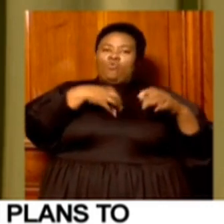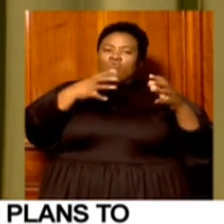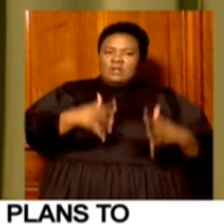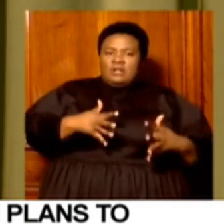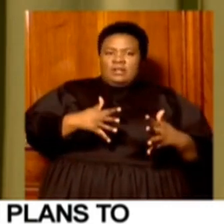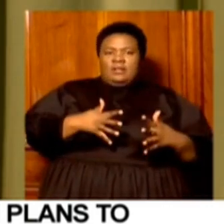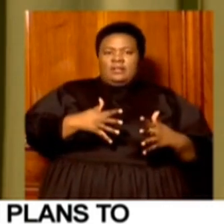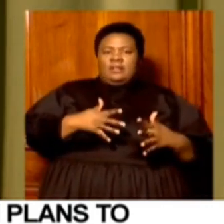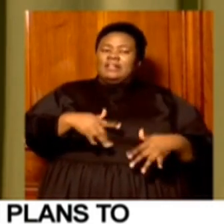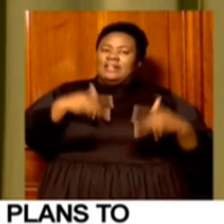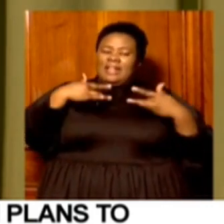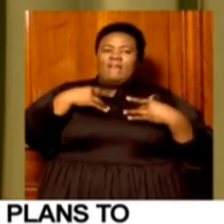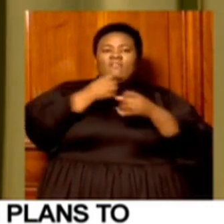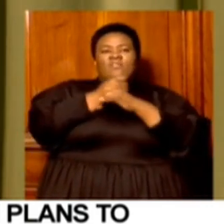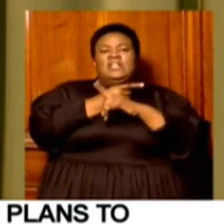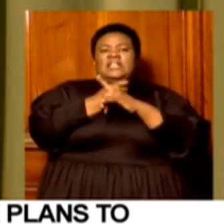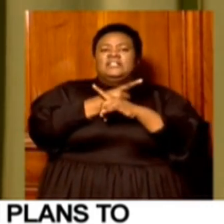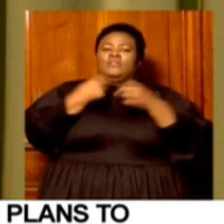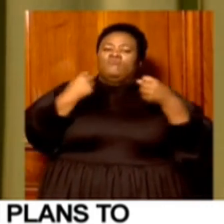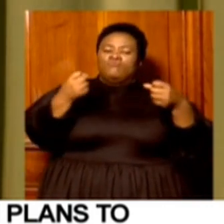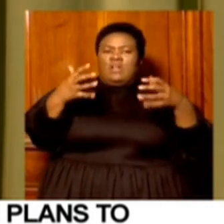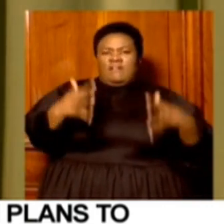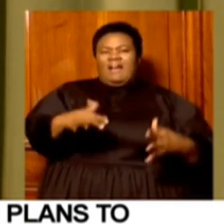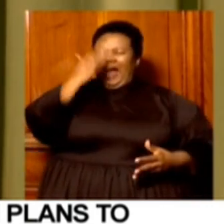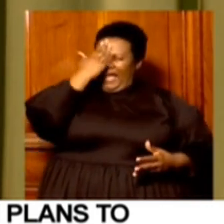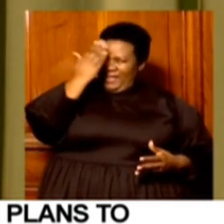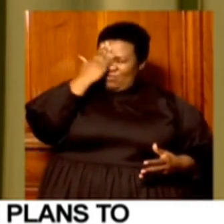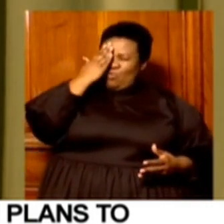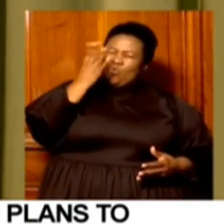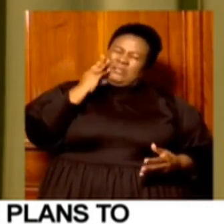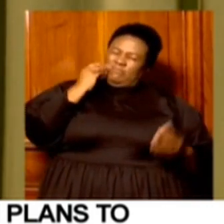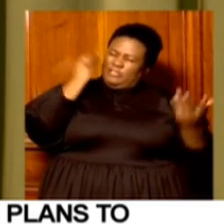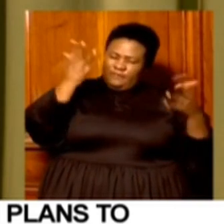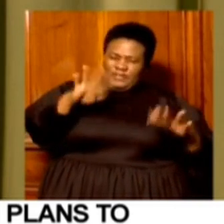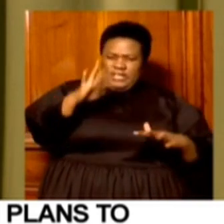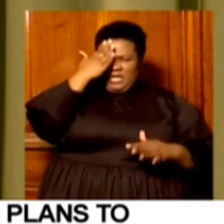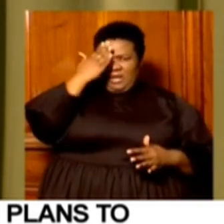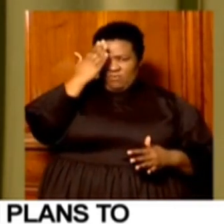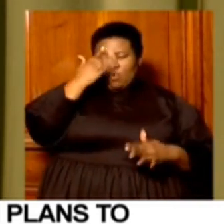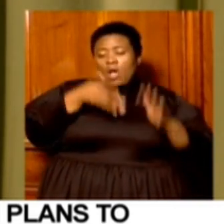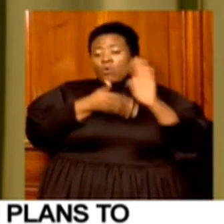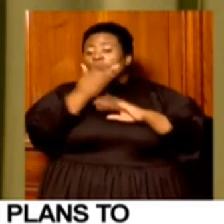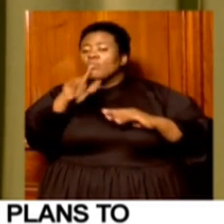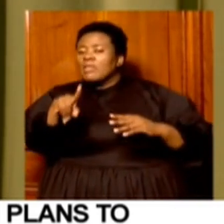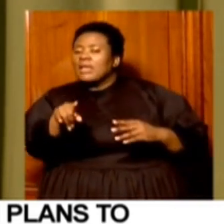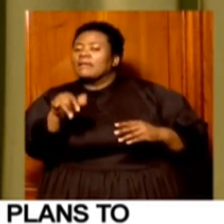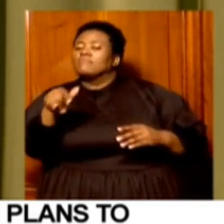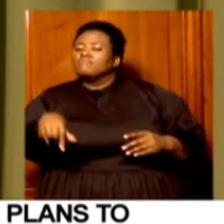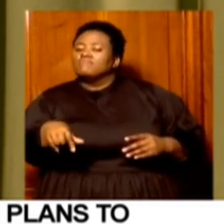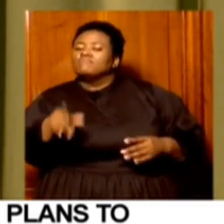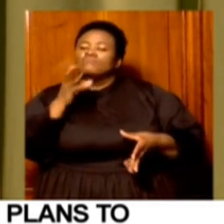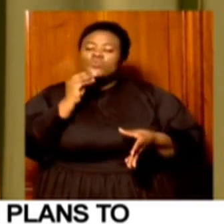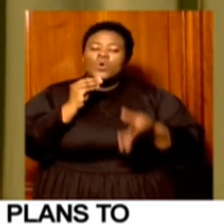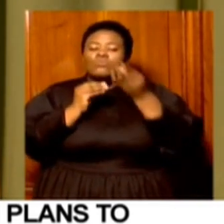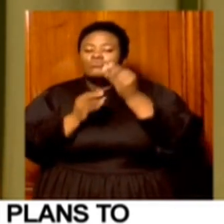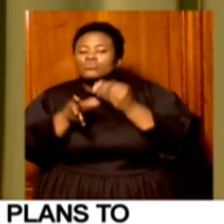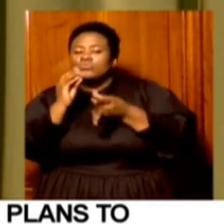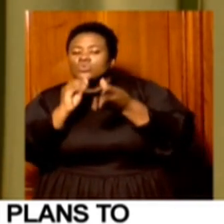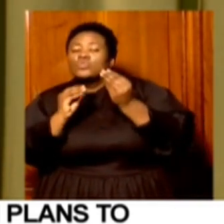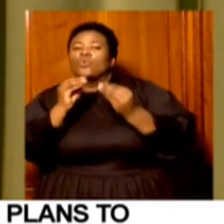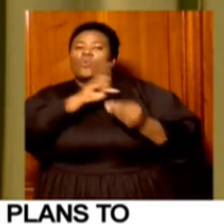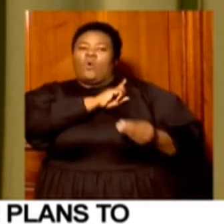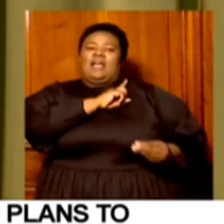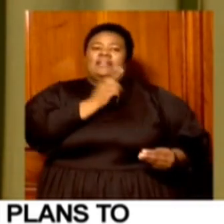it firsthand. And I go down there and understand it for myself. And so it's not an